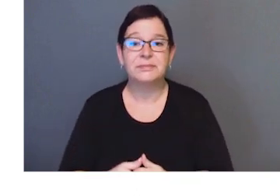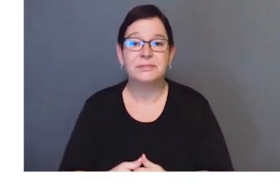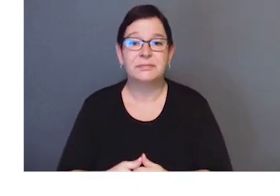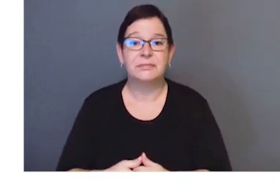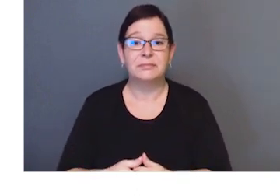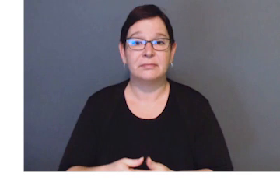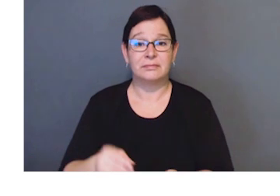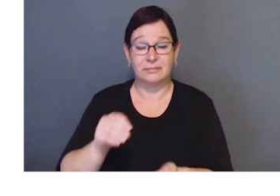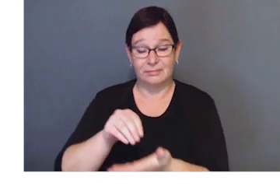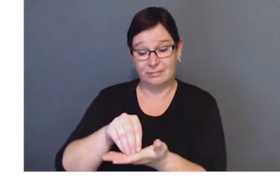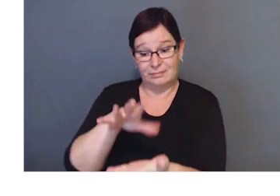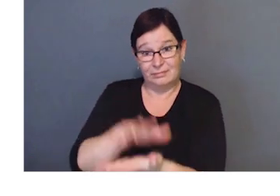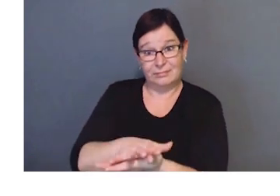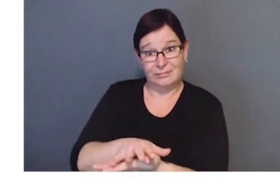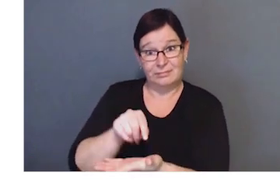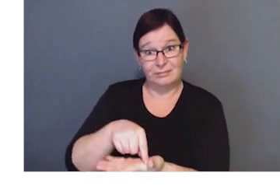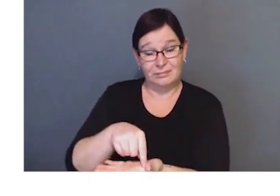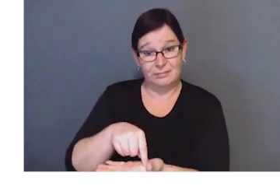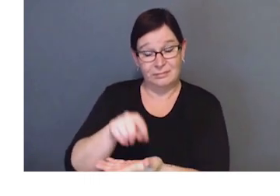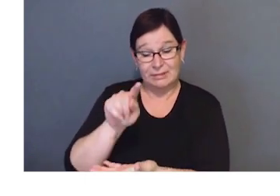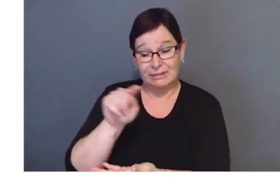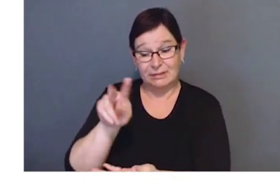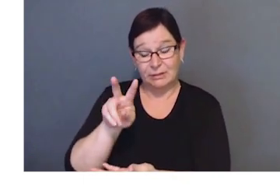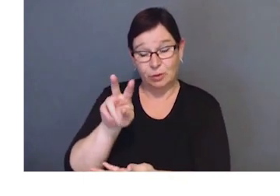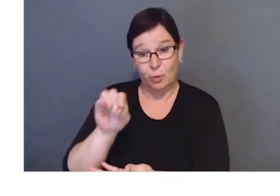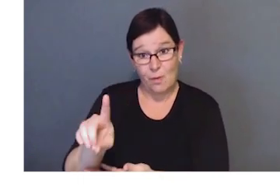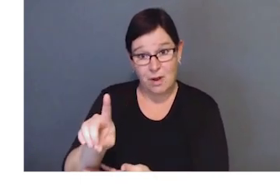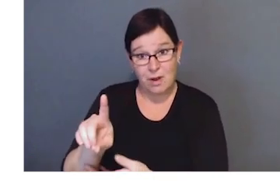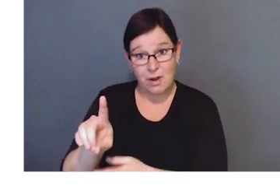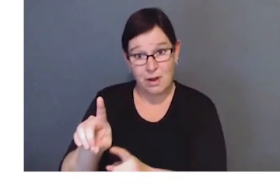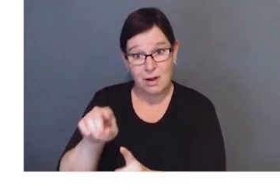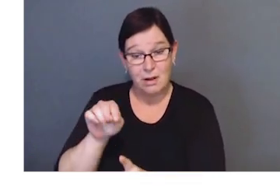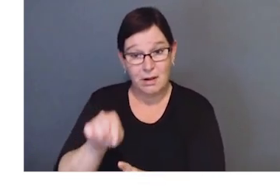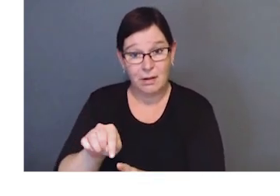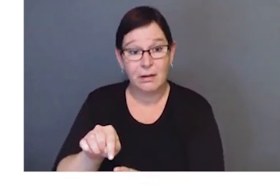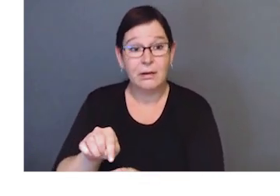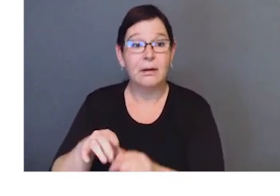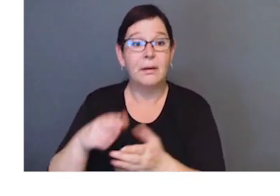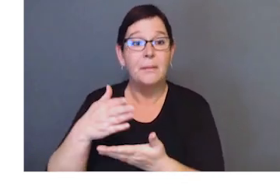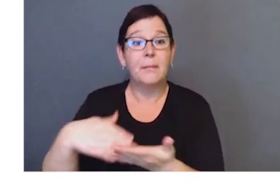T2201 manually, the following steps apply.